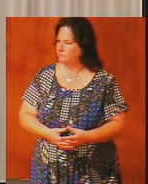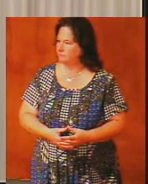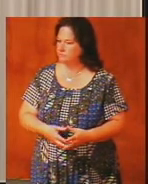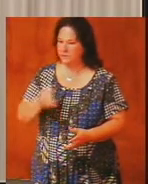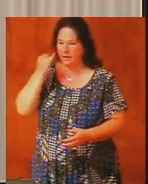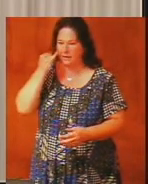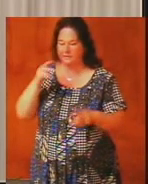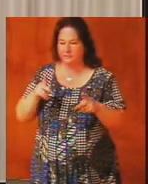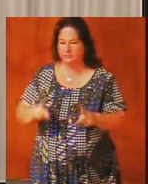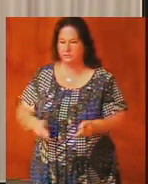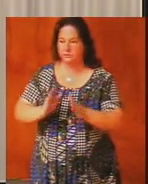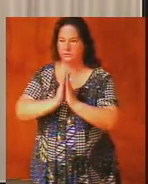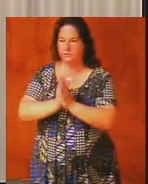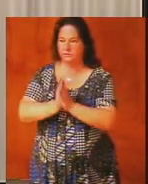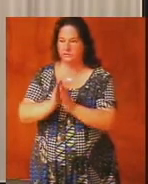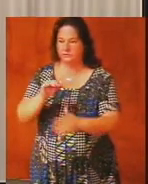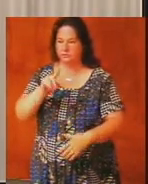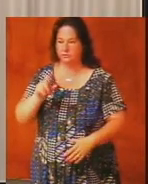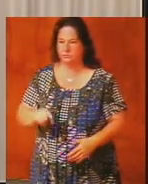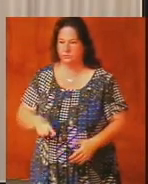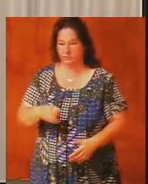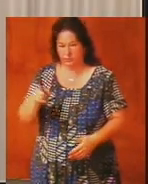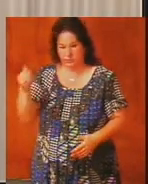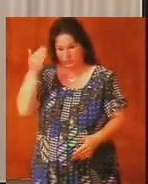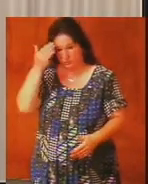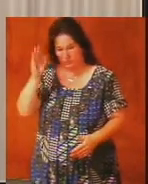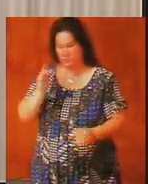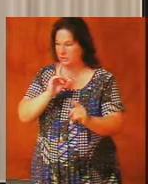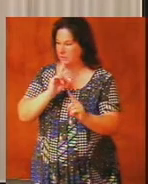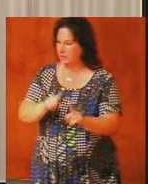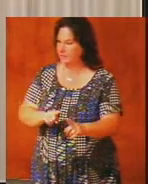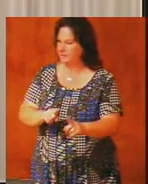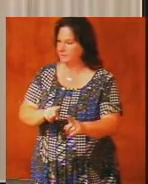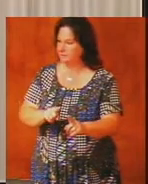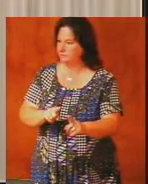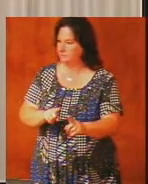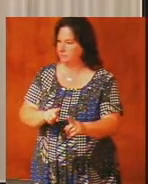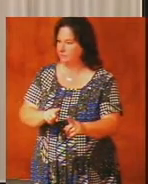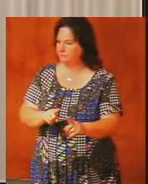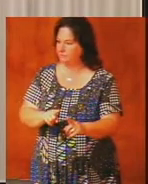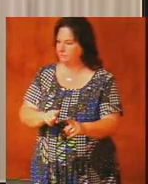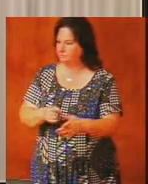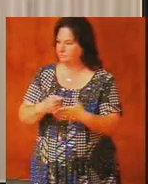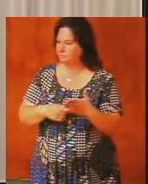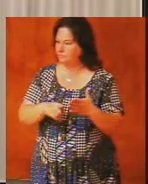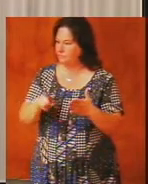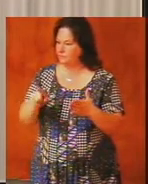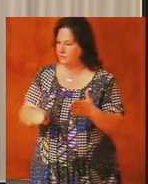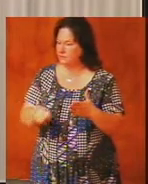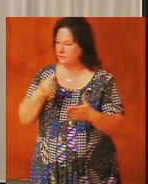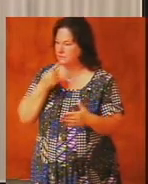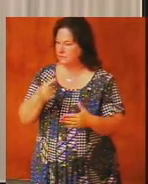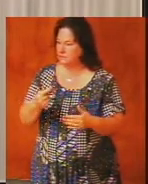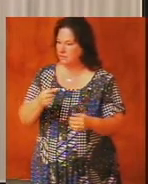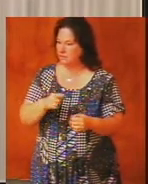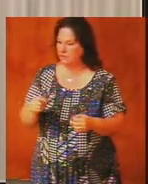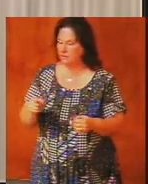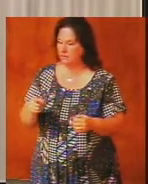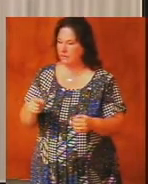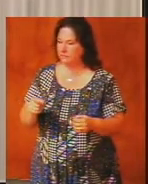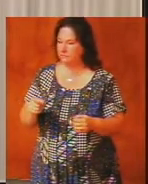If somebody asks you a question and you don't know the answer, what you need to tell them